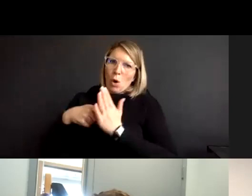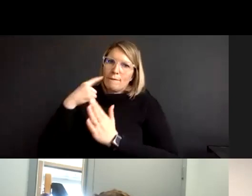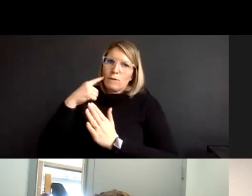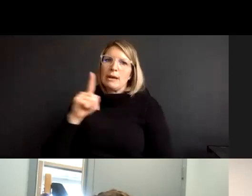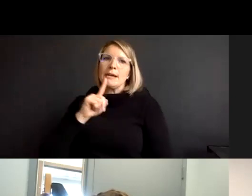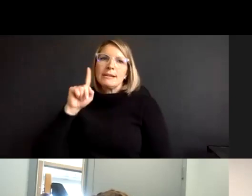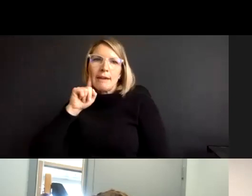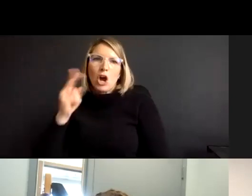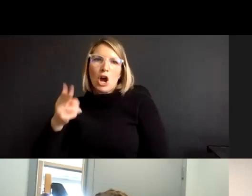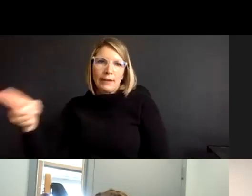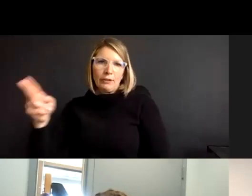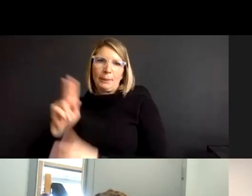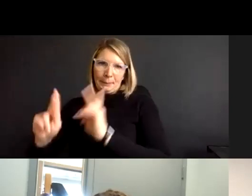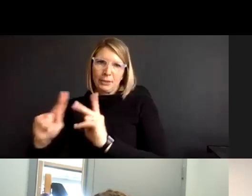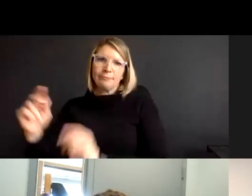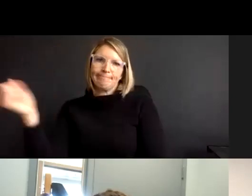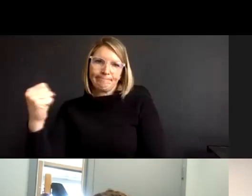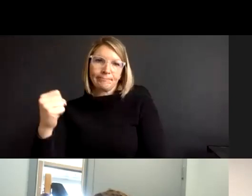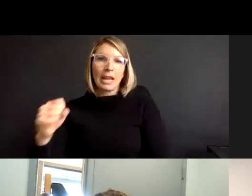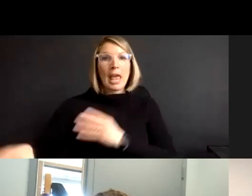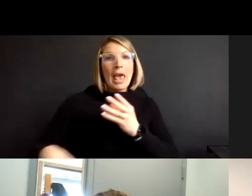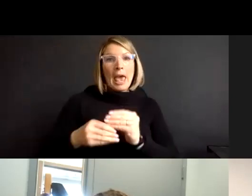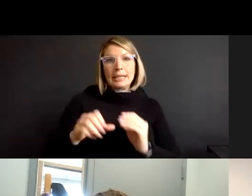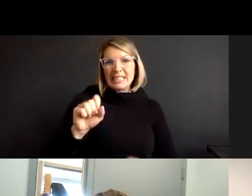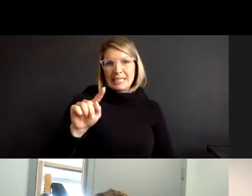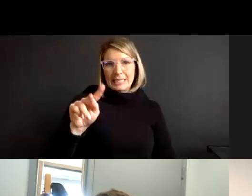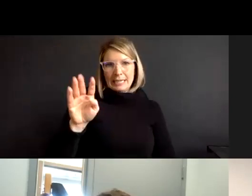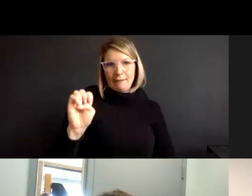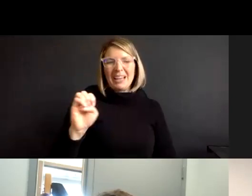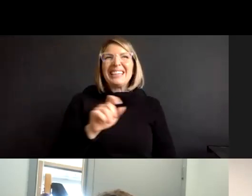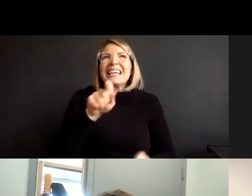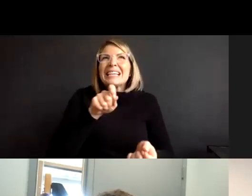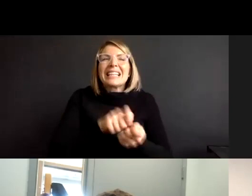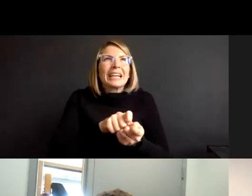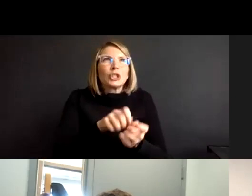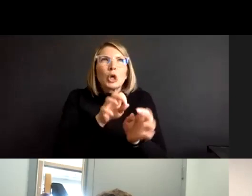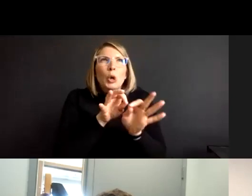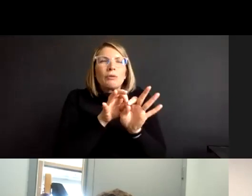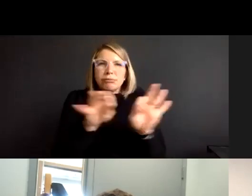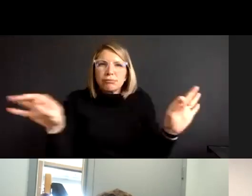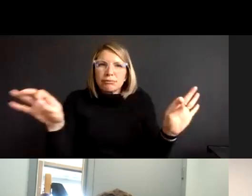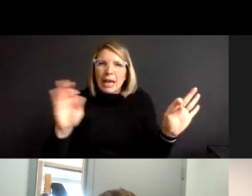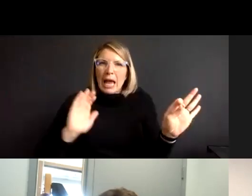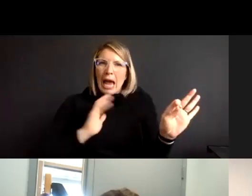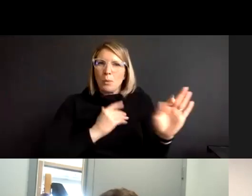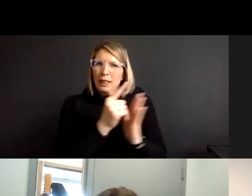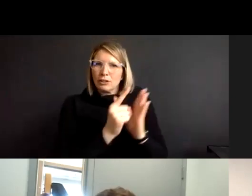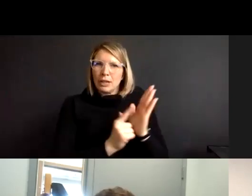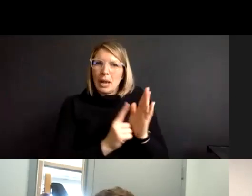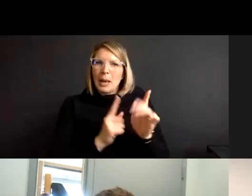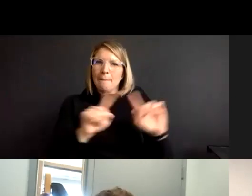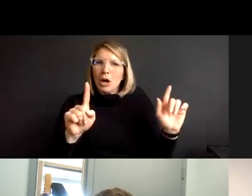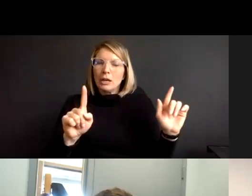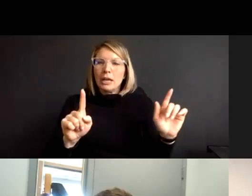And just to add to that, Henry, as well, I forget the exact wording in the legislation, but it does speak to the idea that a person's form